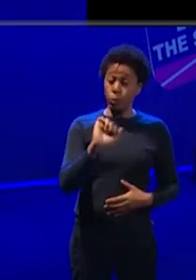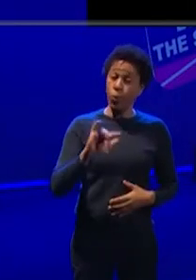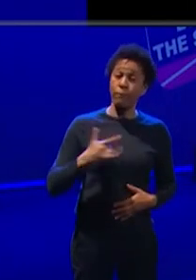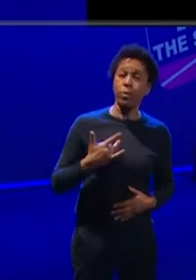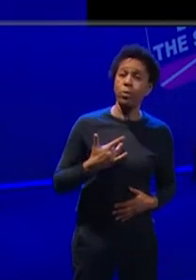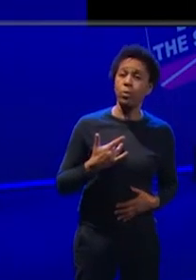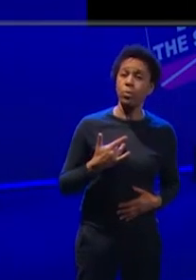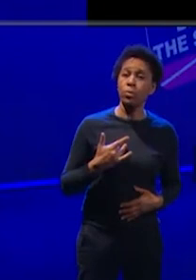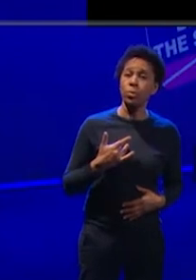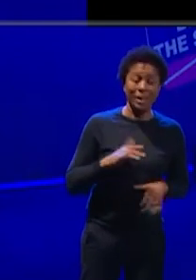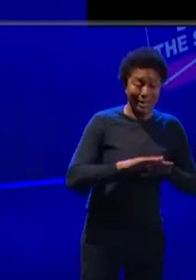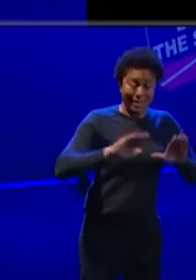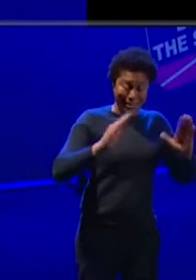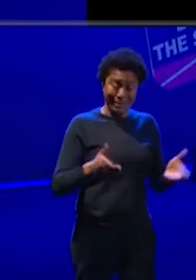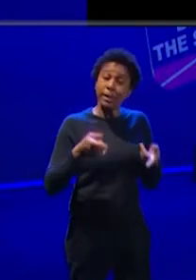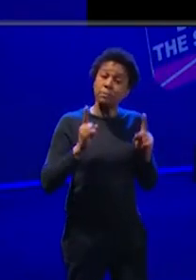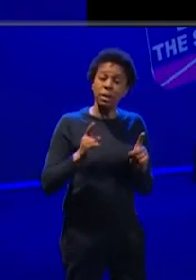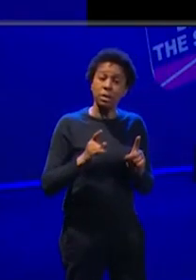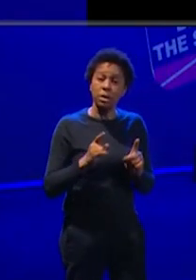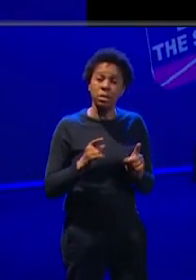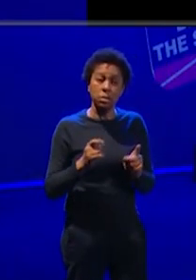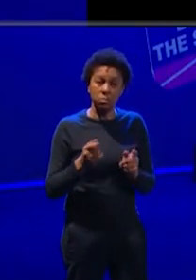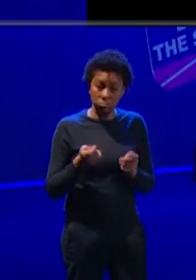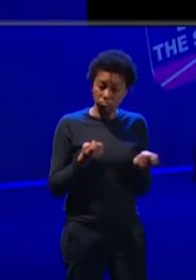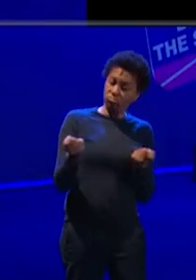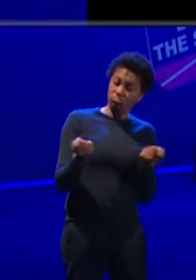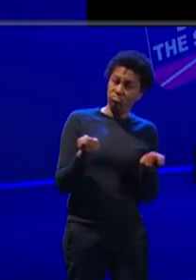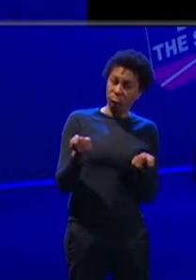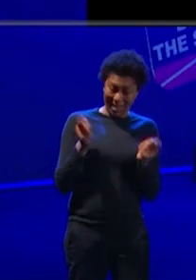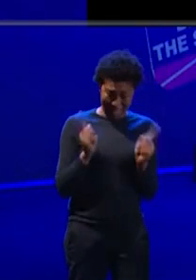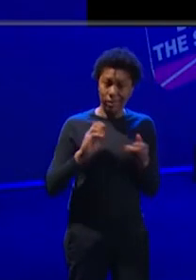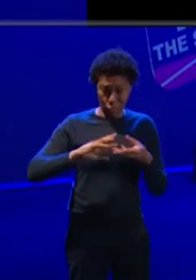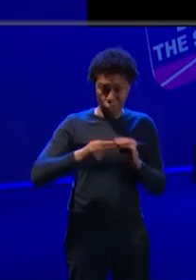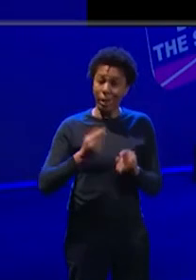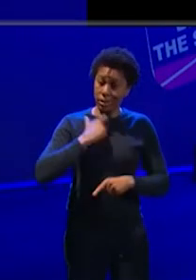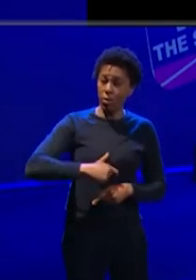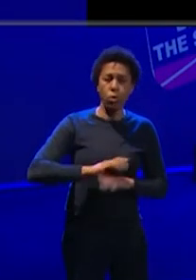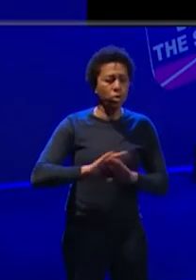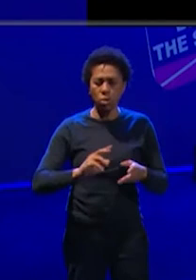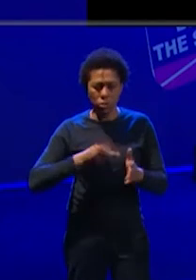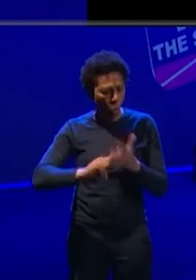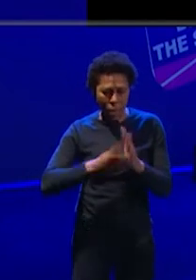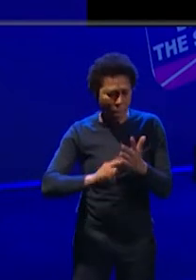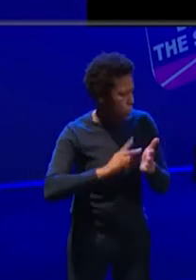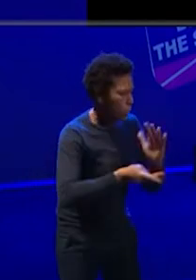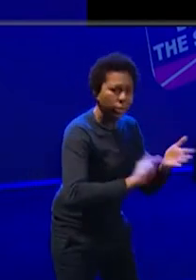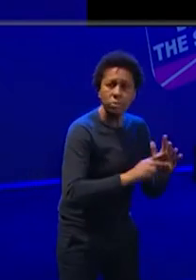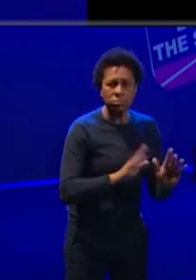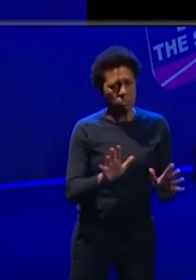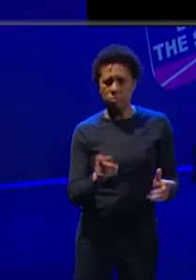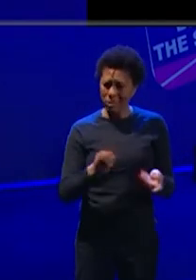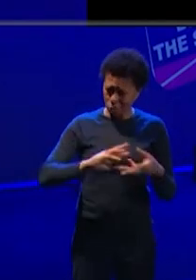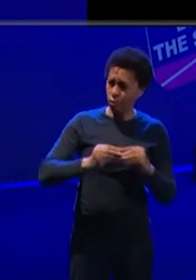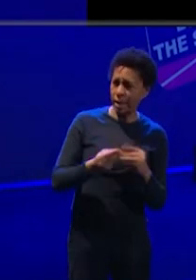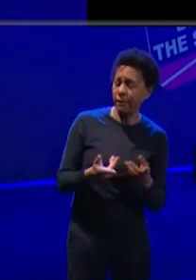just facilitators. So find spaces where your voice is also wanting to be heard. And that's what I've worked